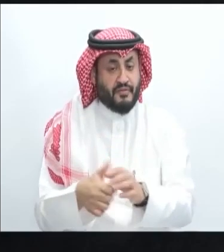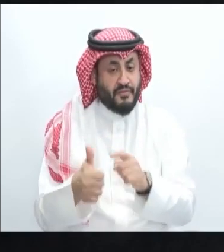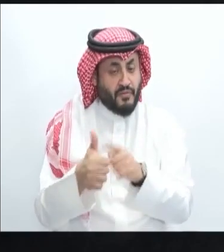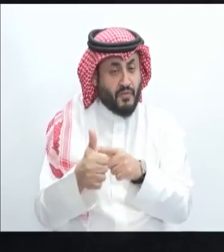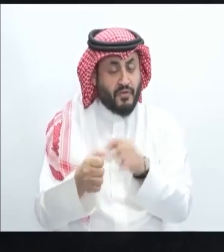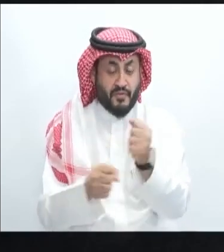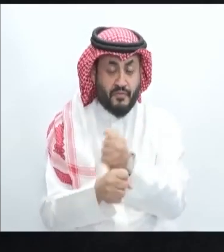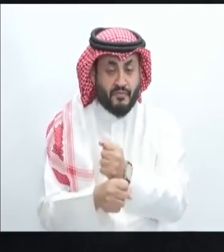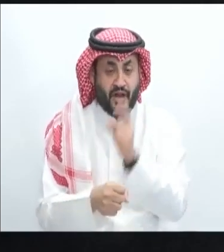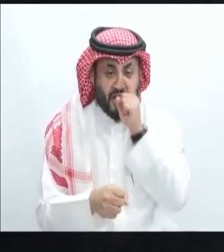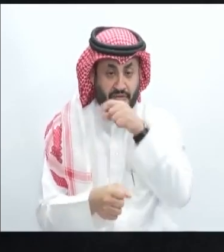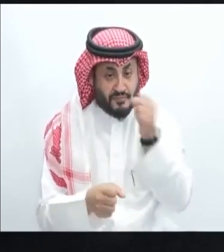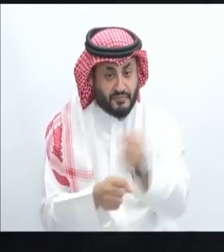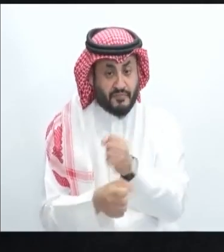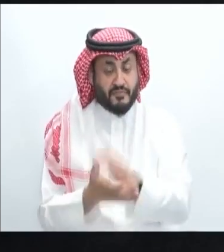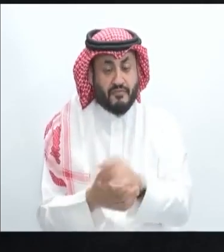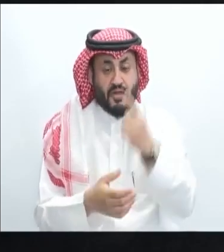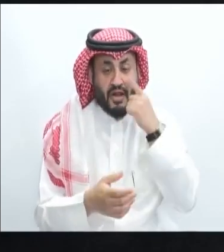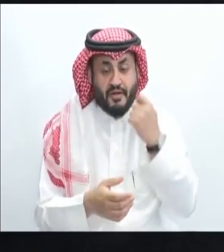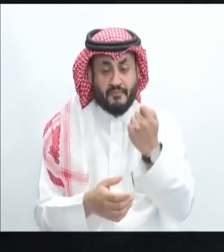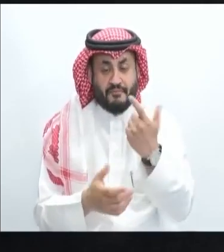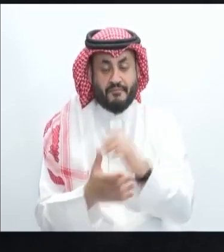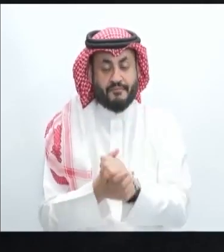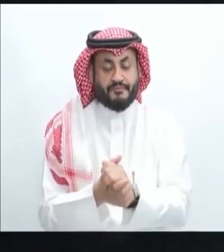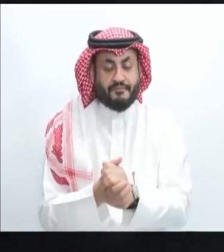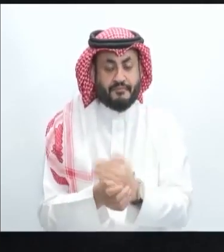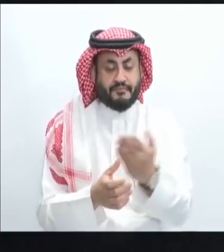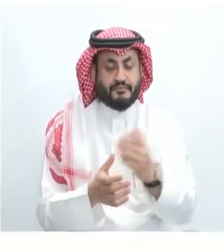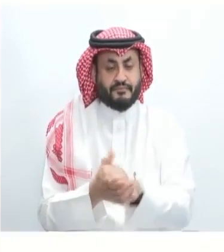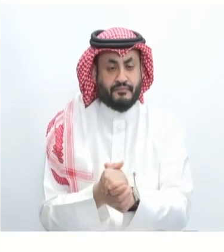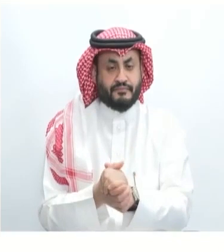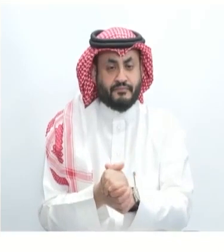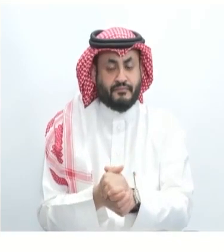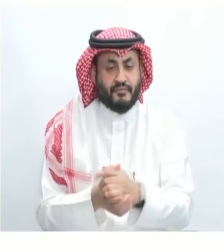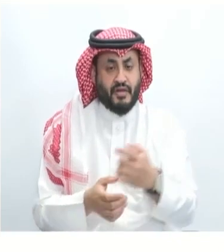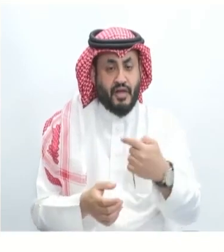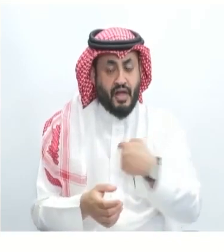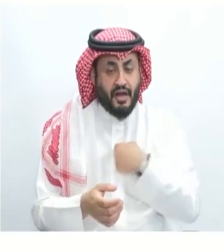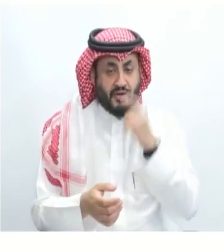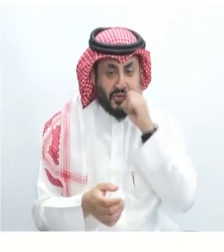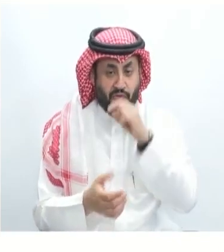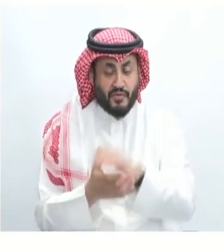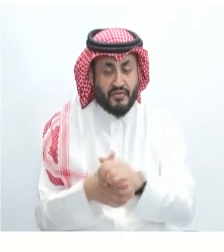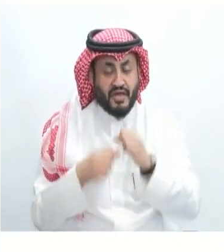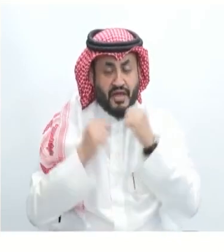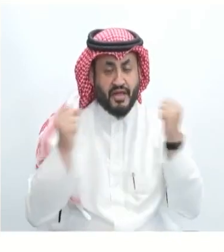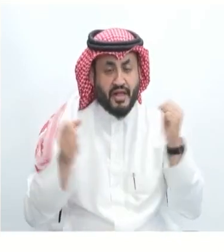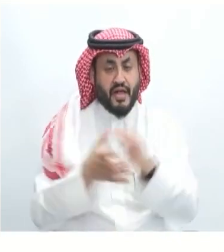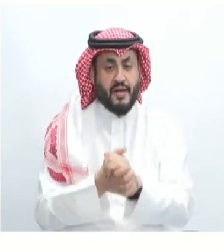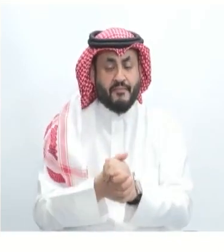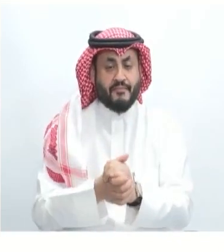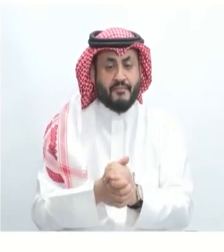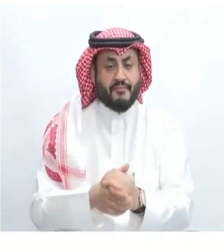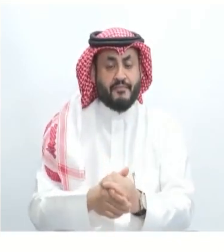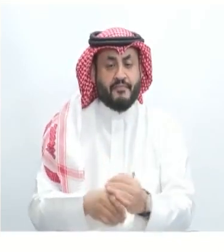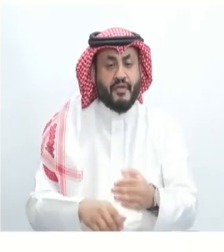should do in order to have a healthy life, which is, I should get up early. If